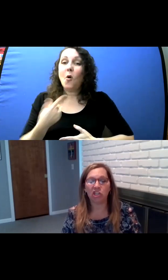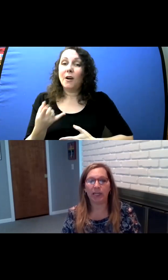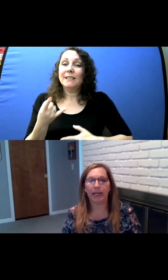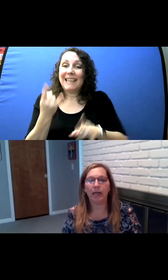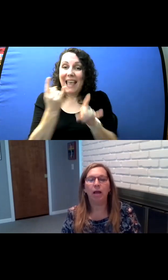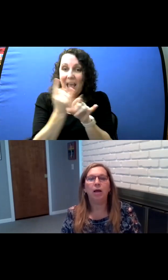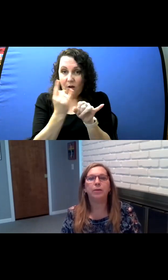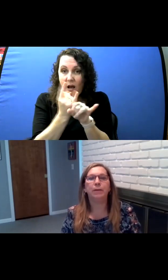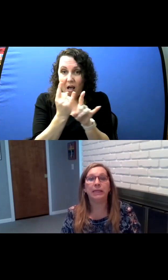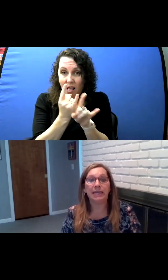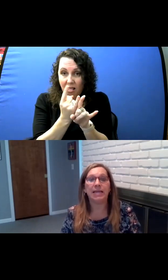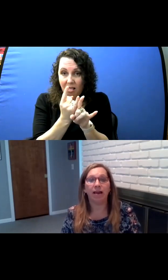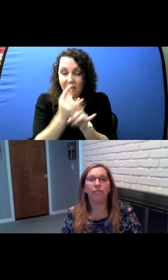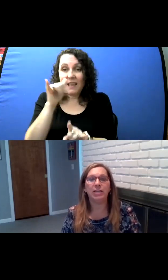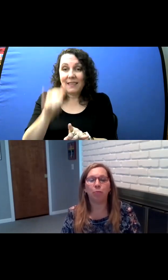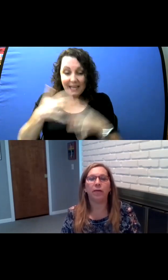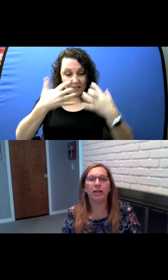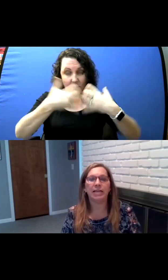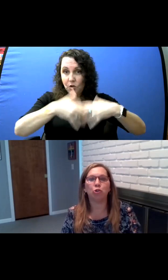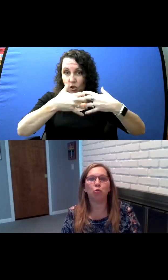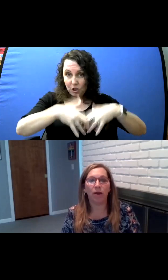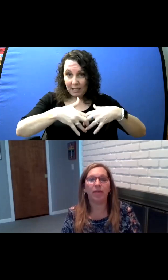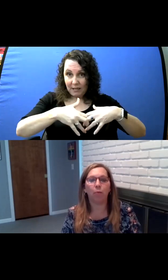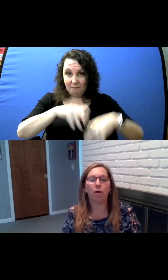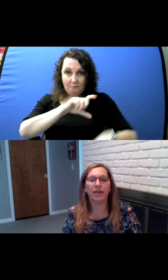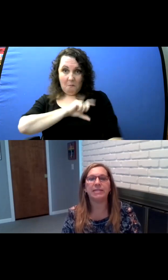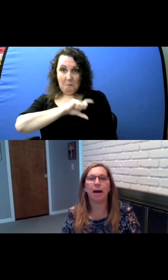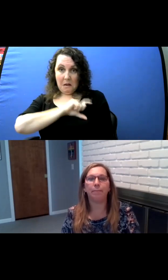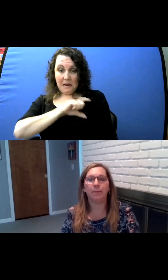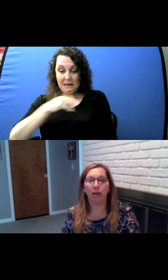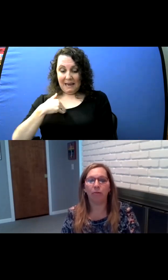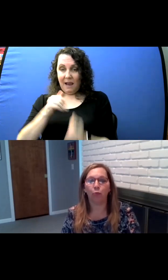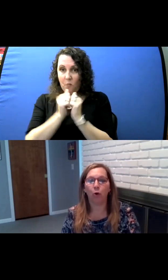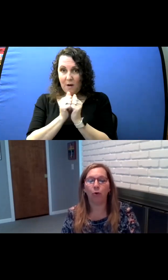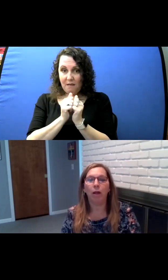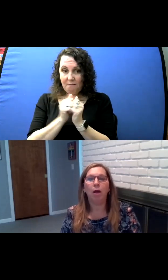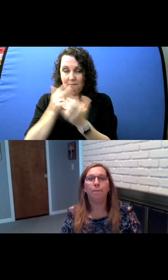is a machine. The police have these breathalyzers with them when they stop